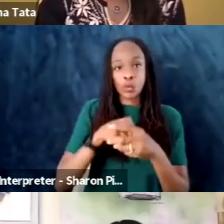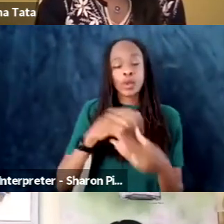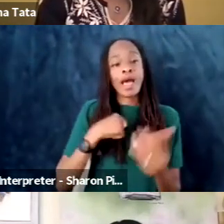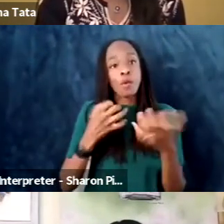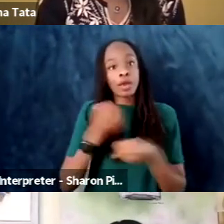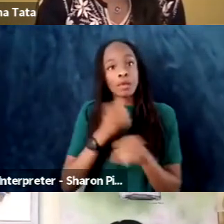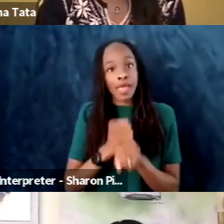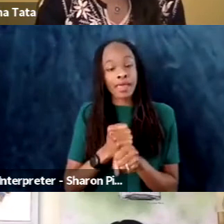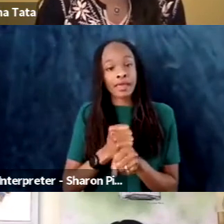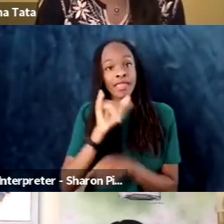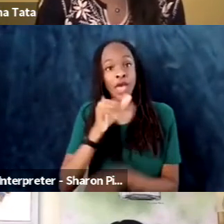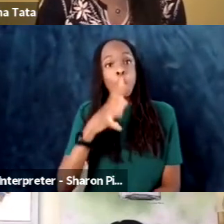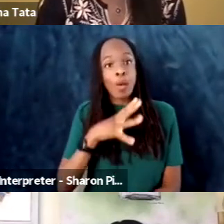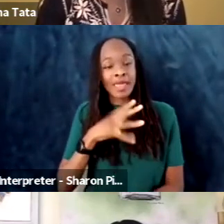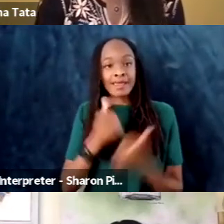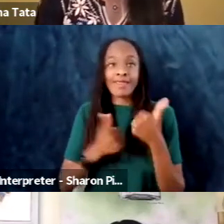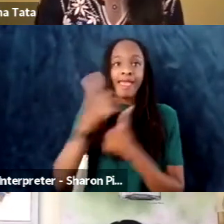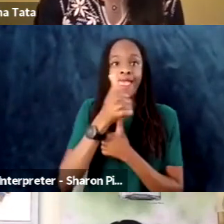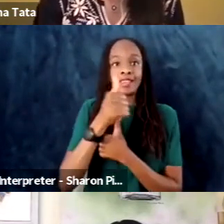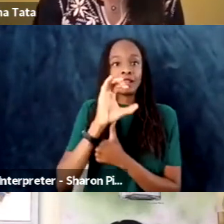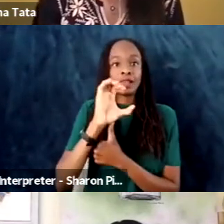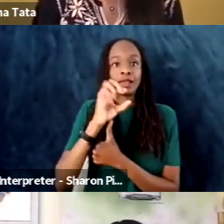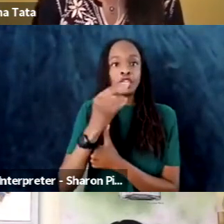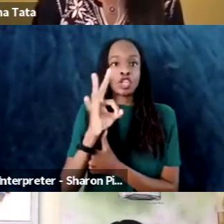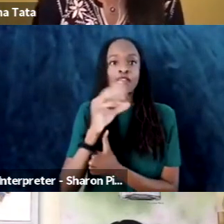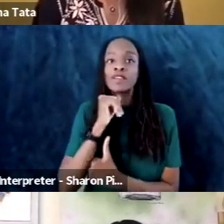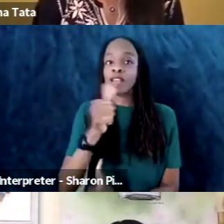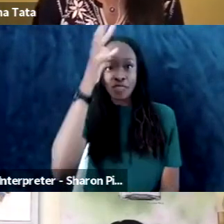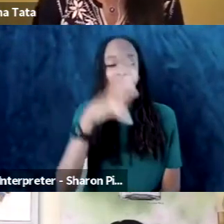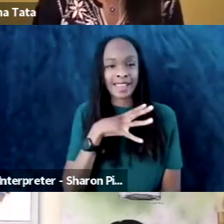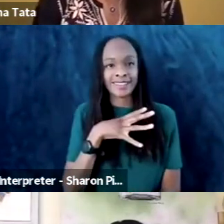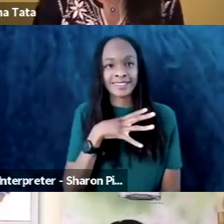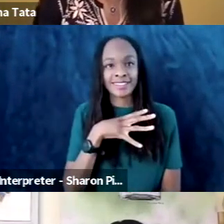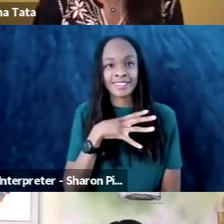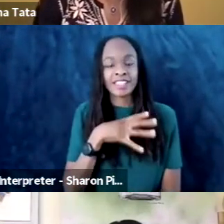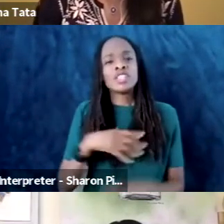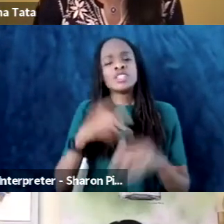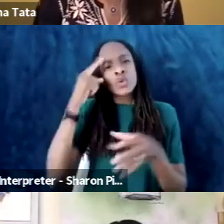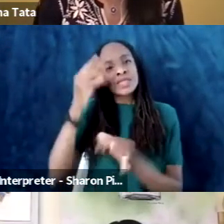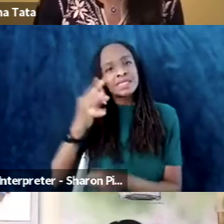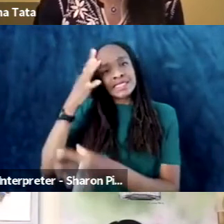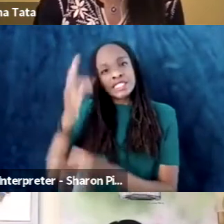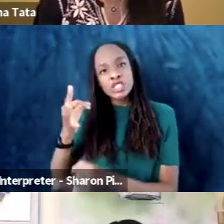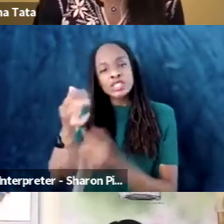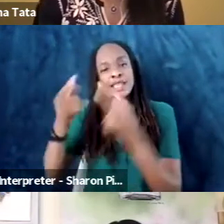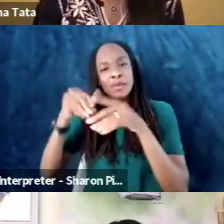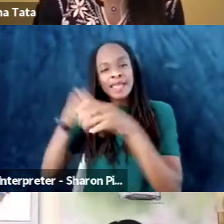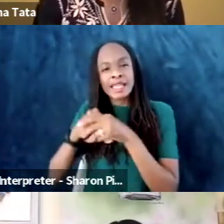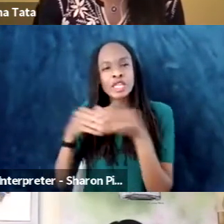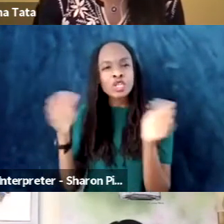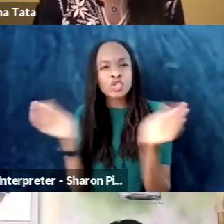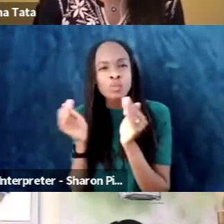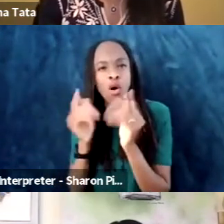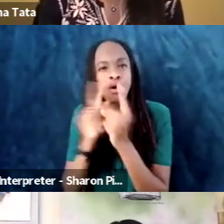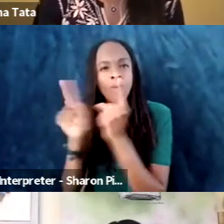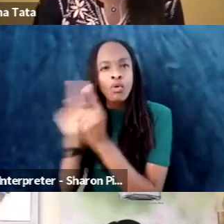woman the head chef, not the man. Those decisions take place in those small encounters.